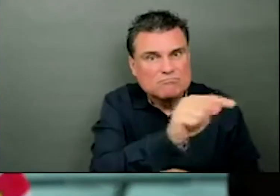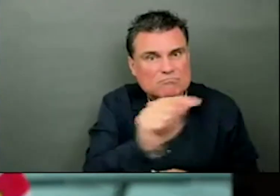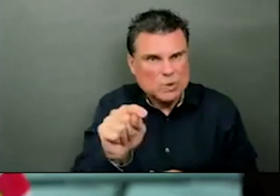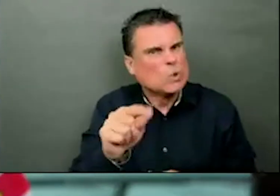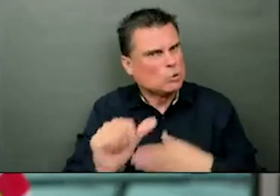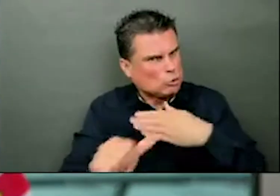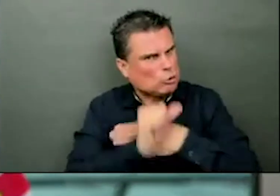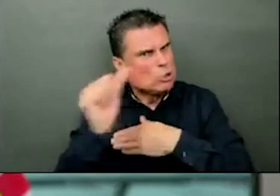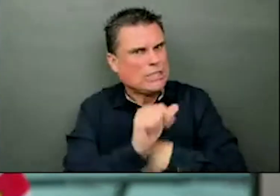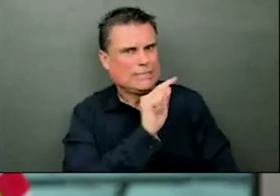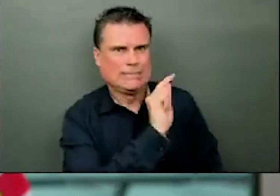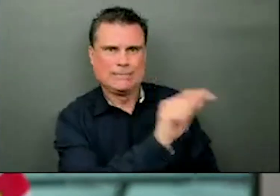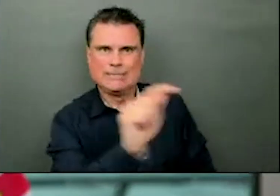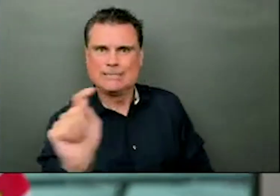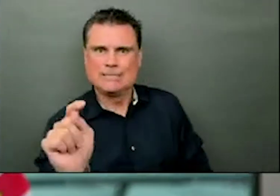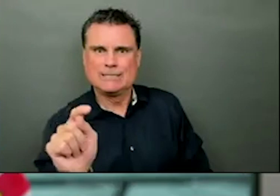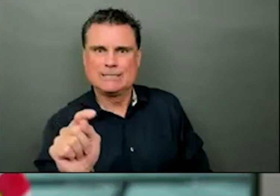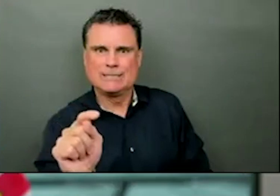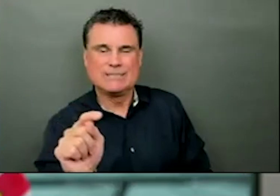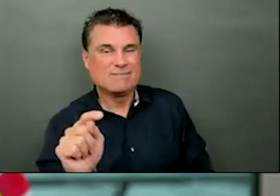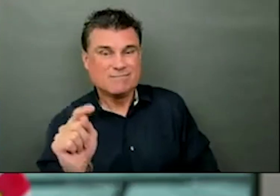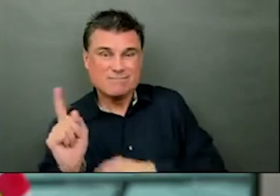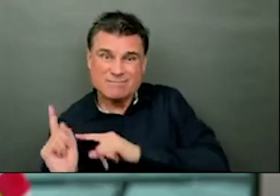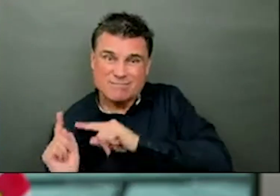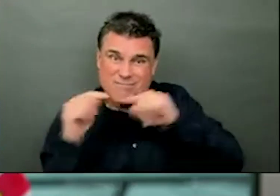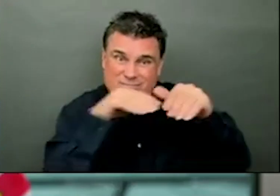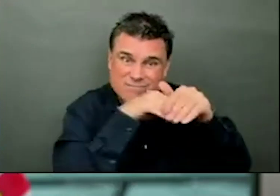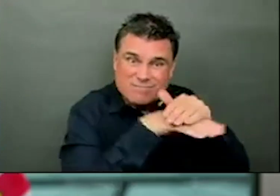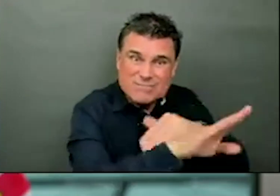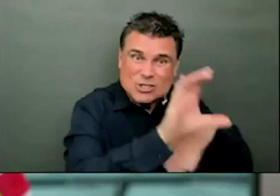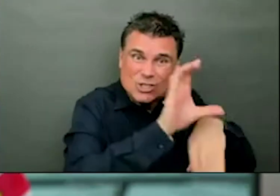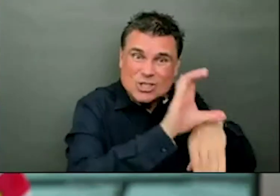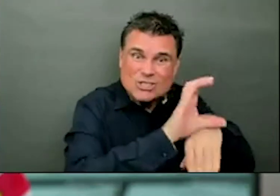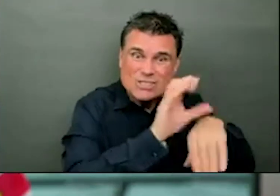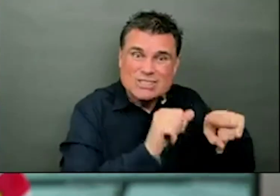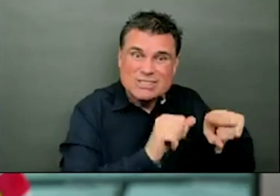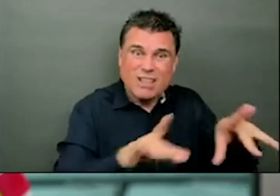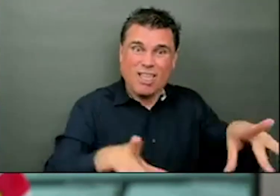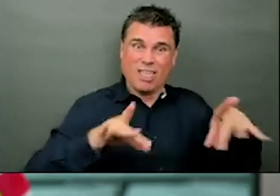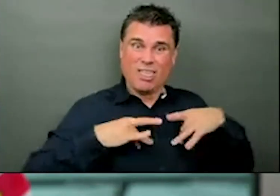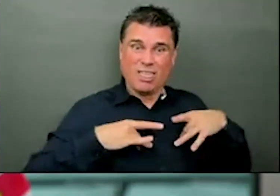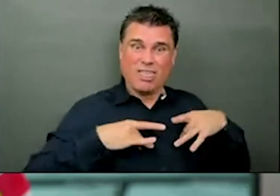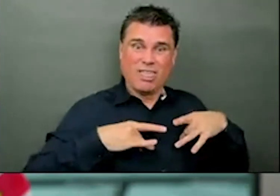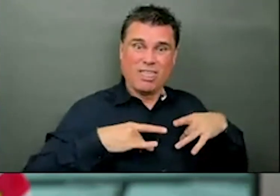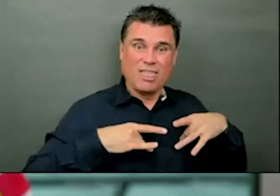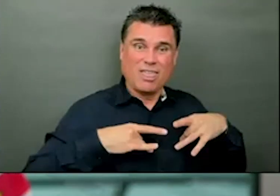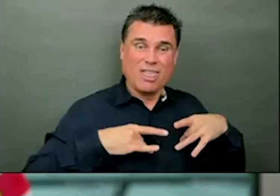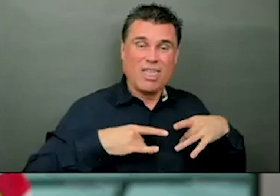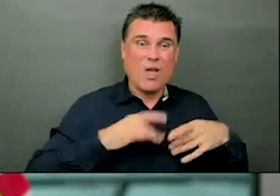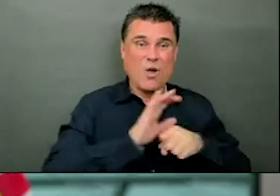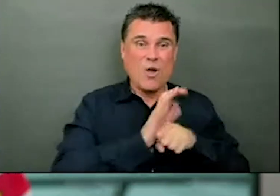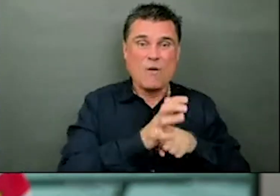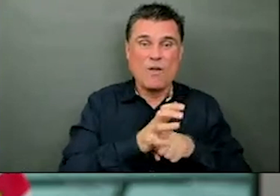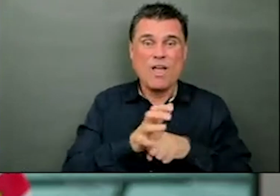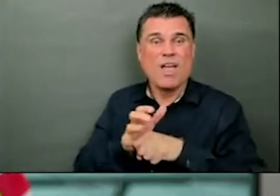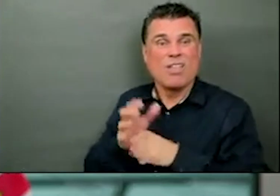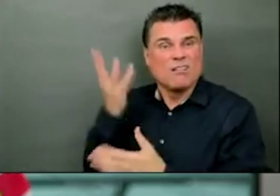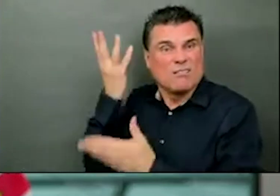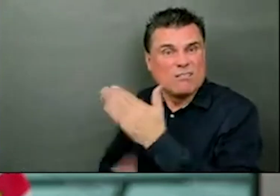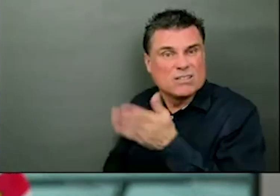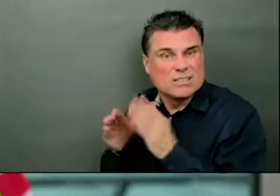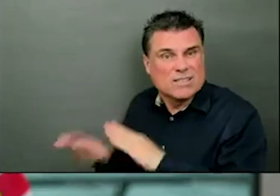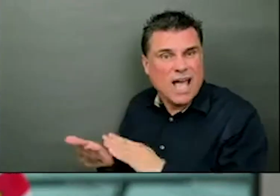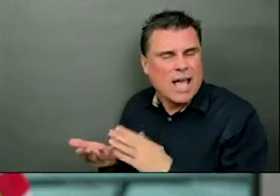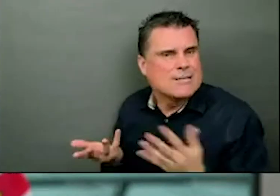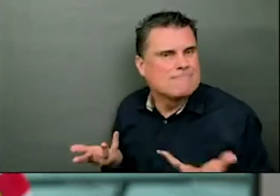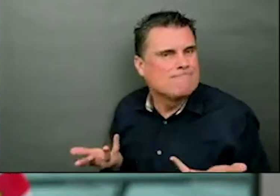talking with the faith leaders as soon as we can. Once we're out of that danger zone, once we understand what's happening with these variants,